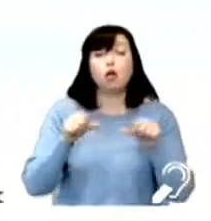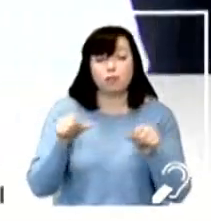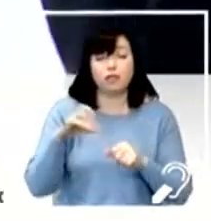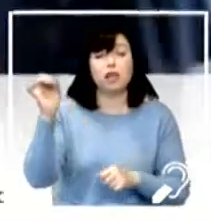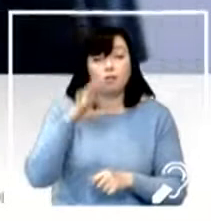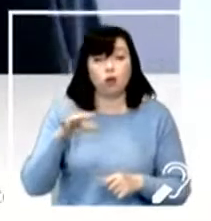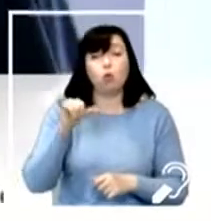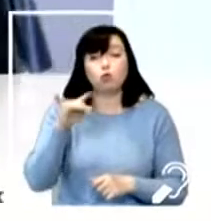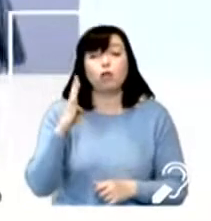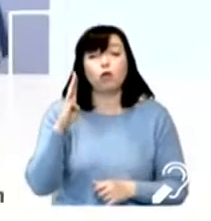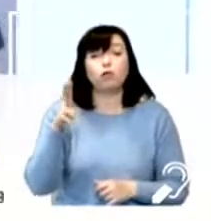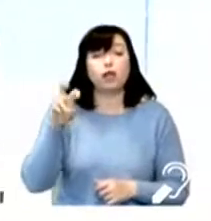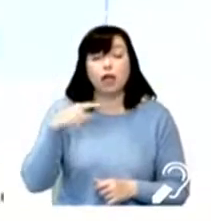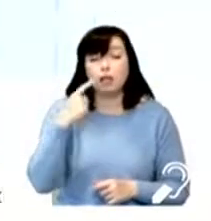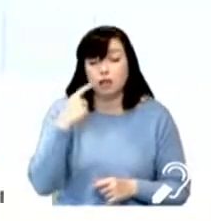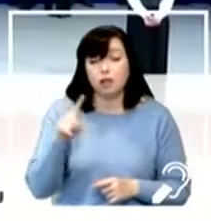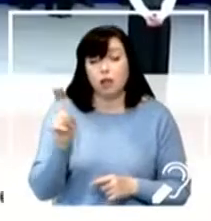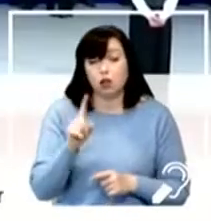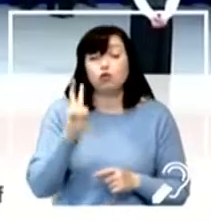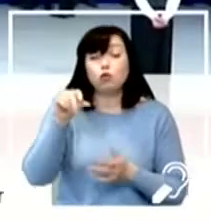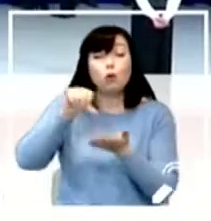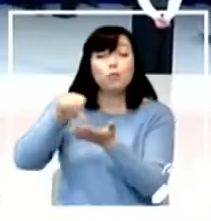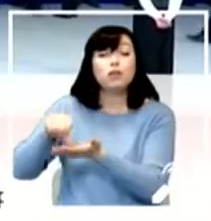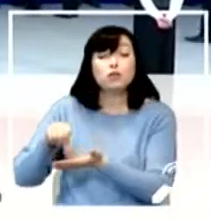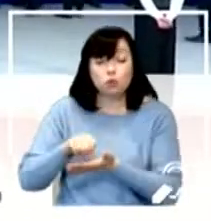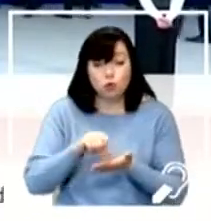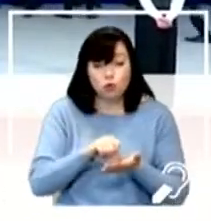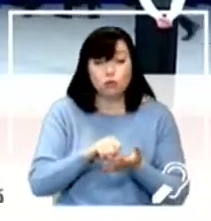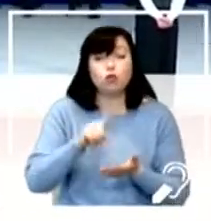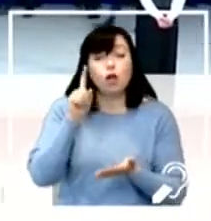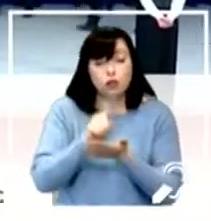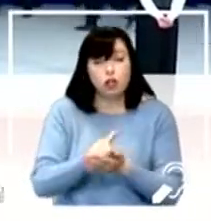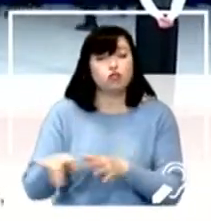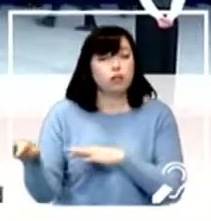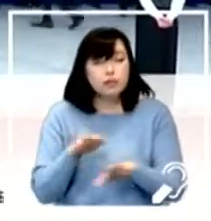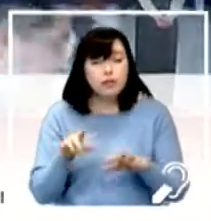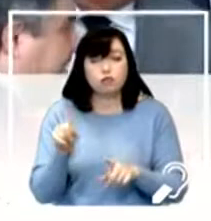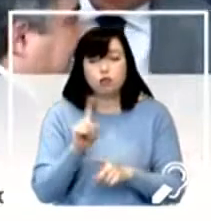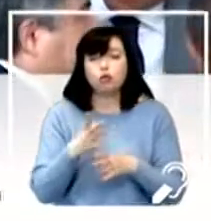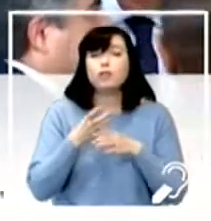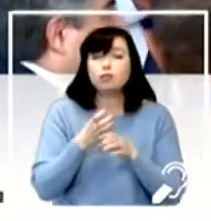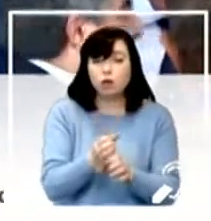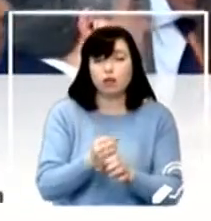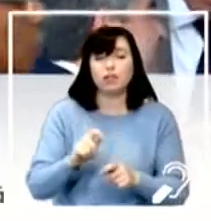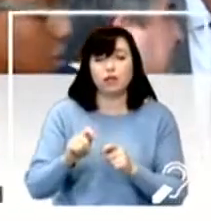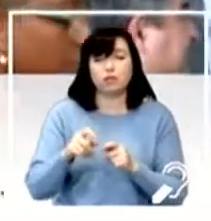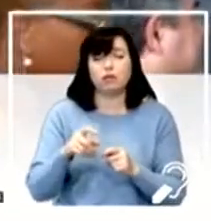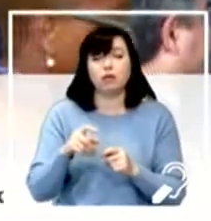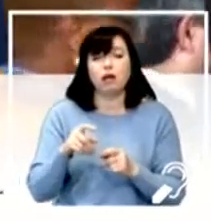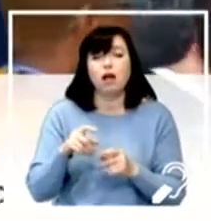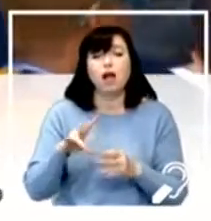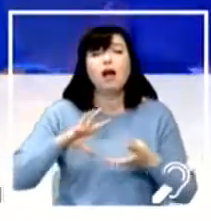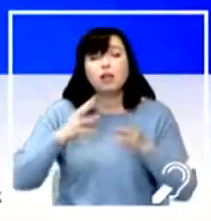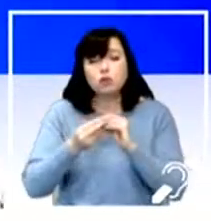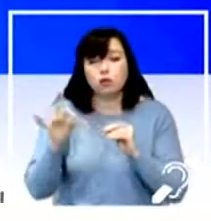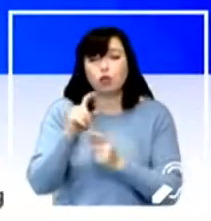von der Leyen, a atras atenția că liderii prezenți la reuniunea din Sharm el-Sheikh trebuie să acționeze pentru a limita pagubele provocate de schimbările